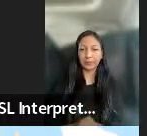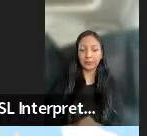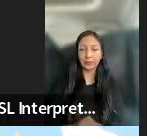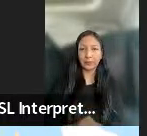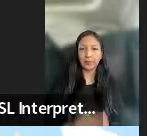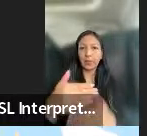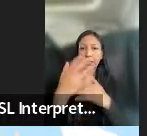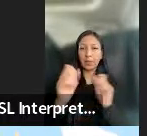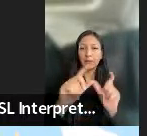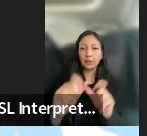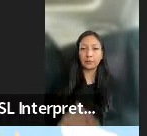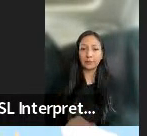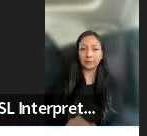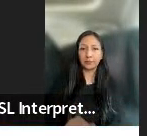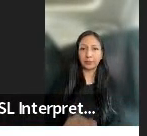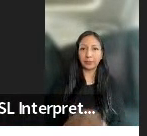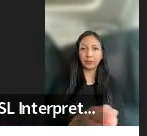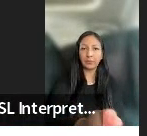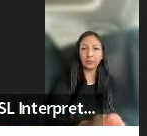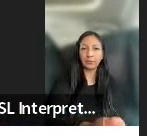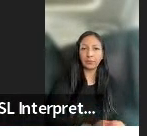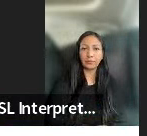Next slide.